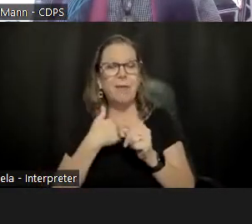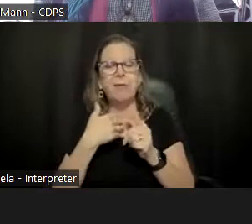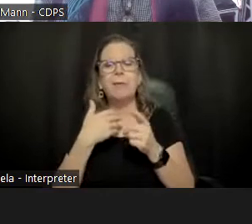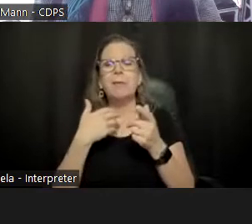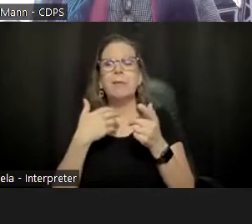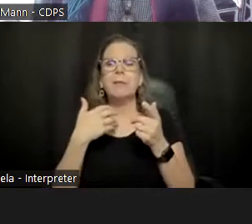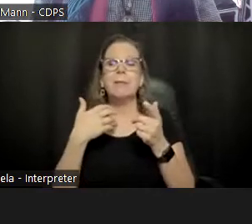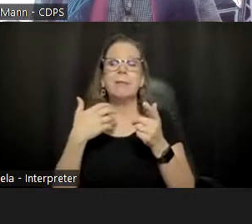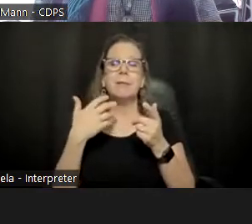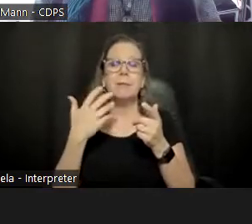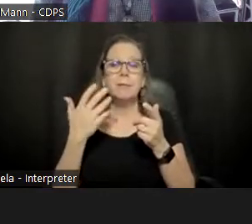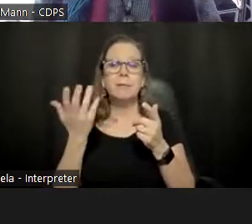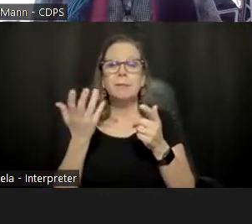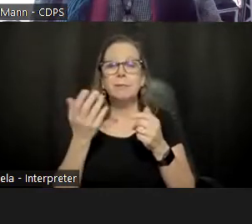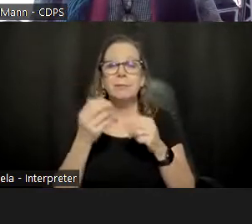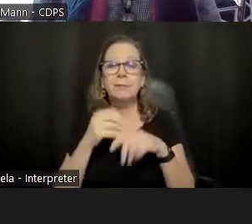of